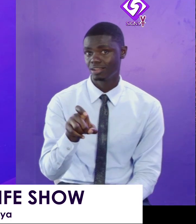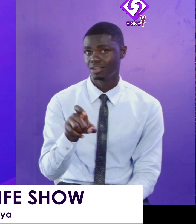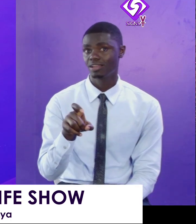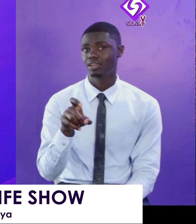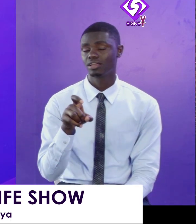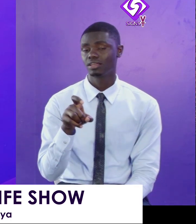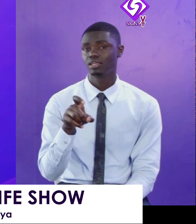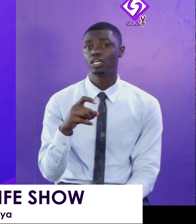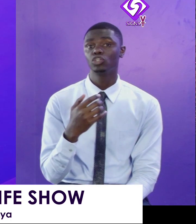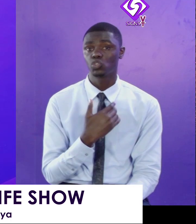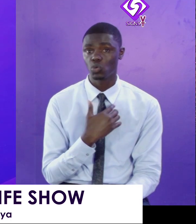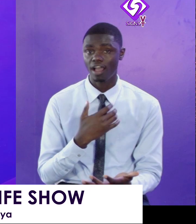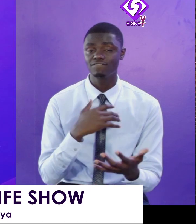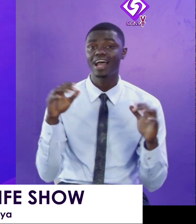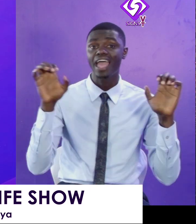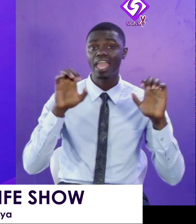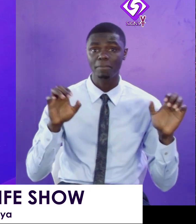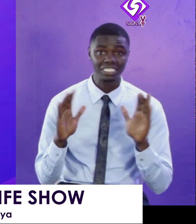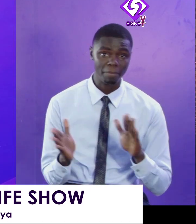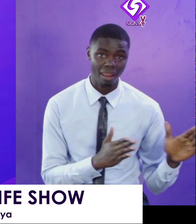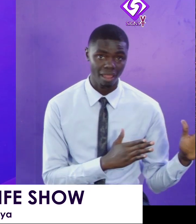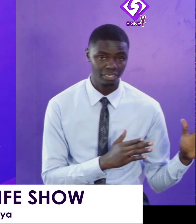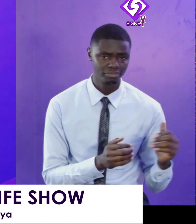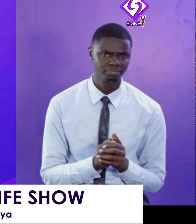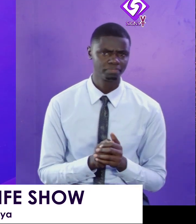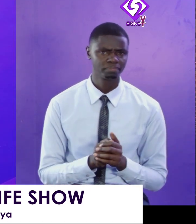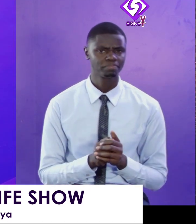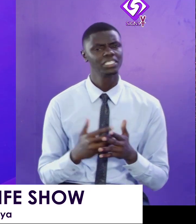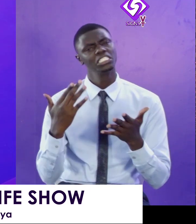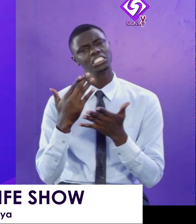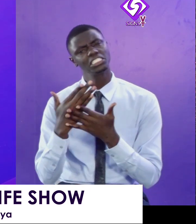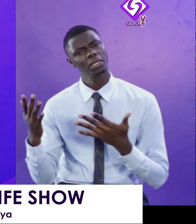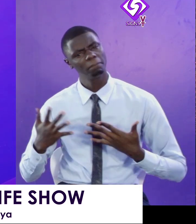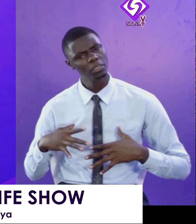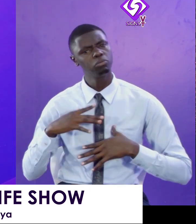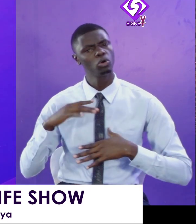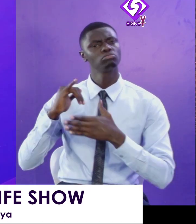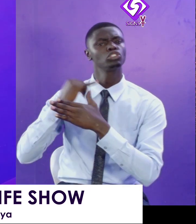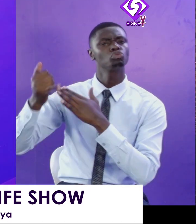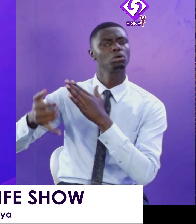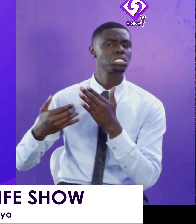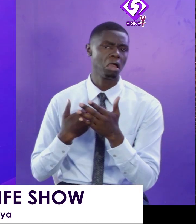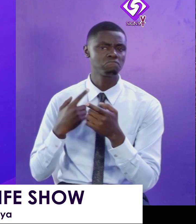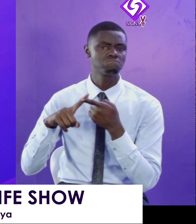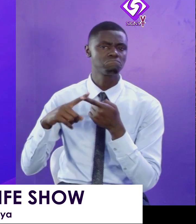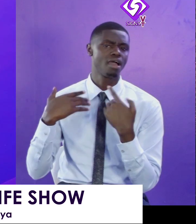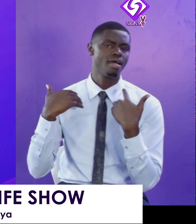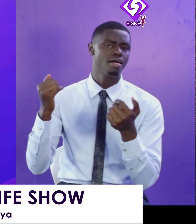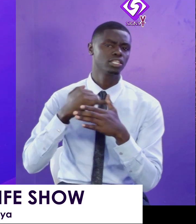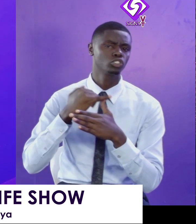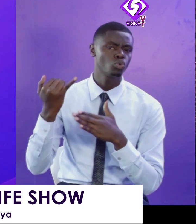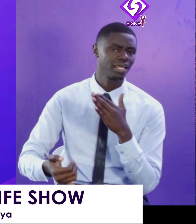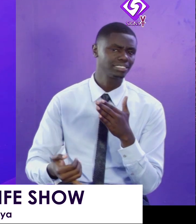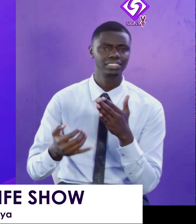emergency plan? Some people get into insurance, health insurance. These are